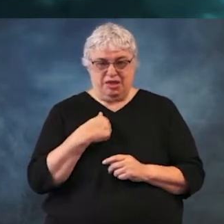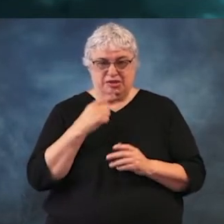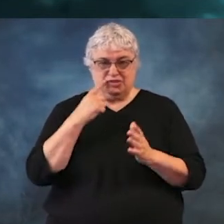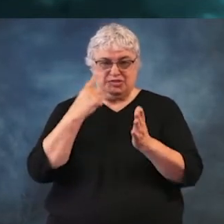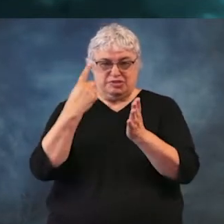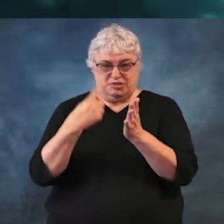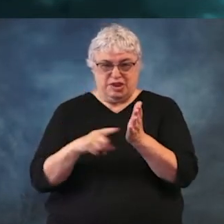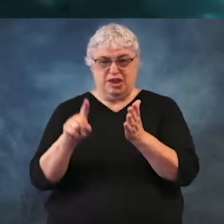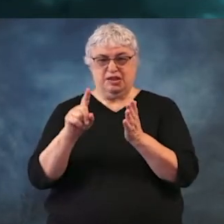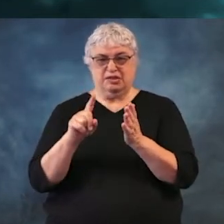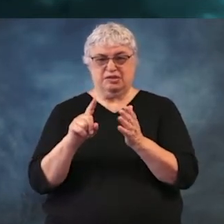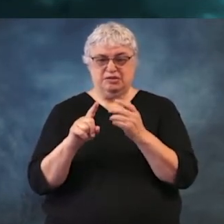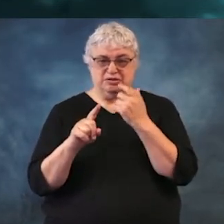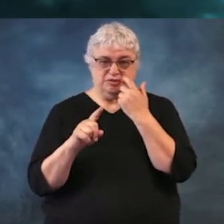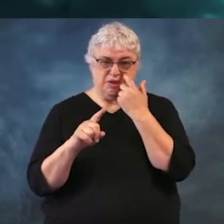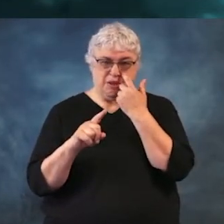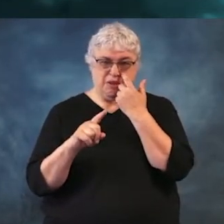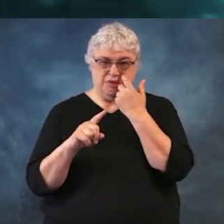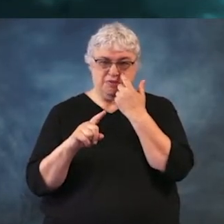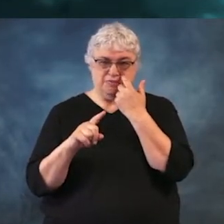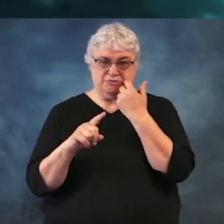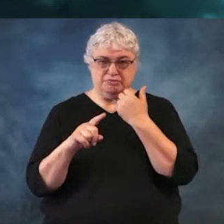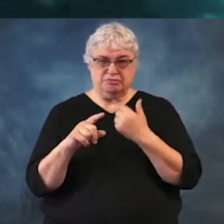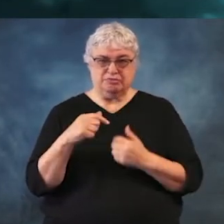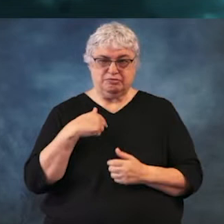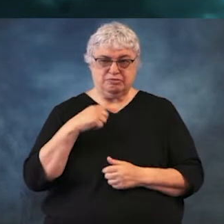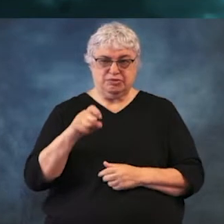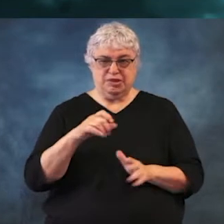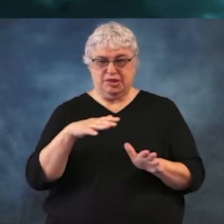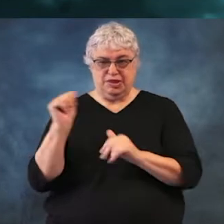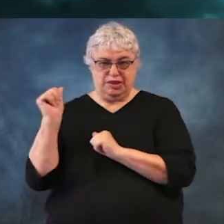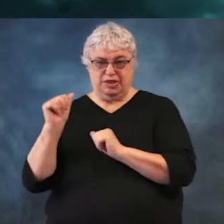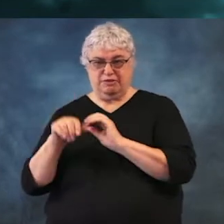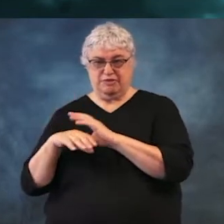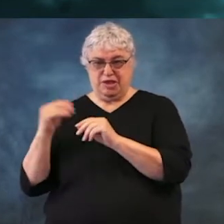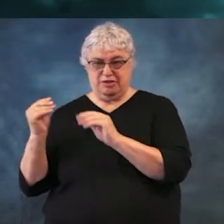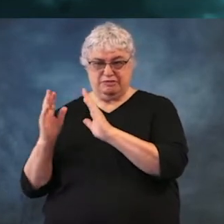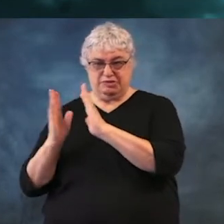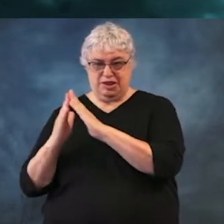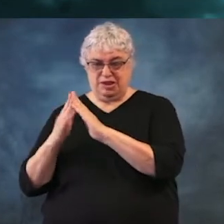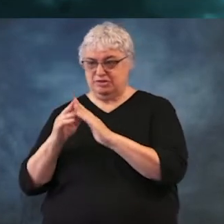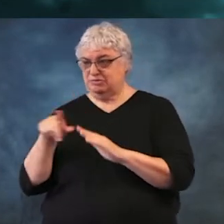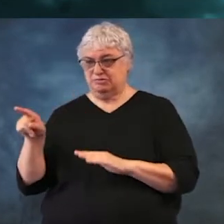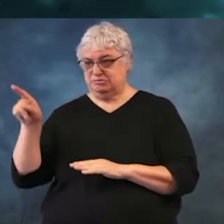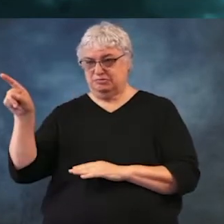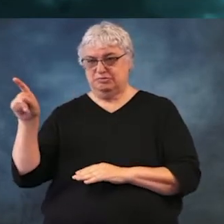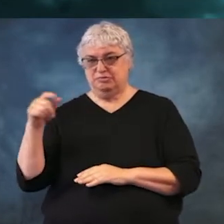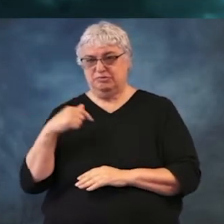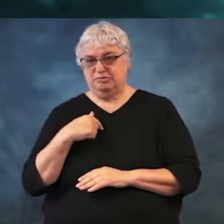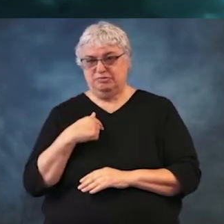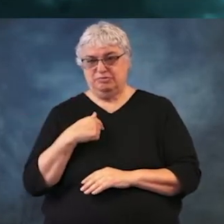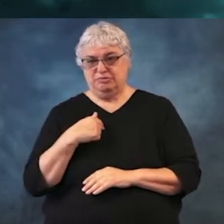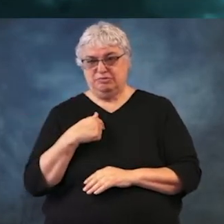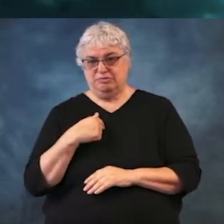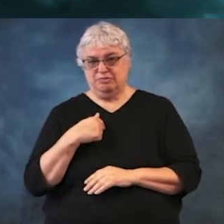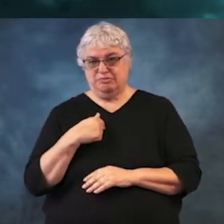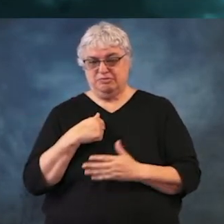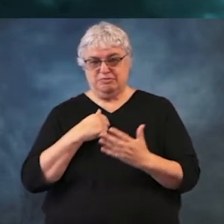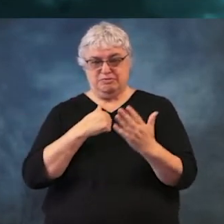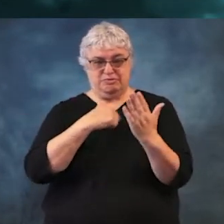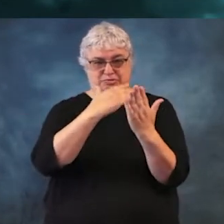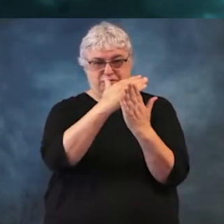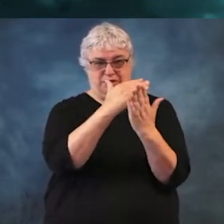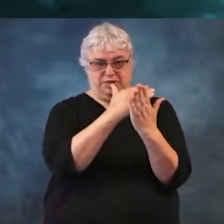that if I do have to leave out of town, I make sure that I have a